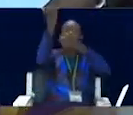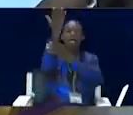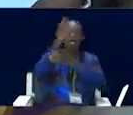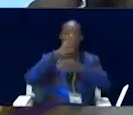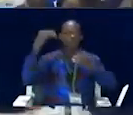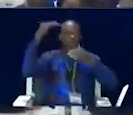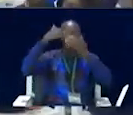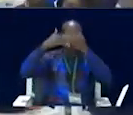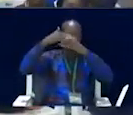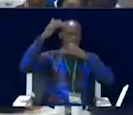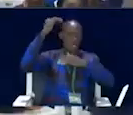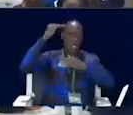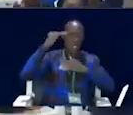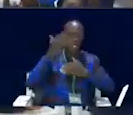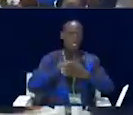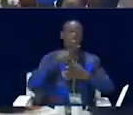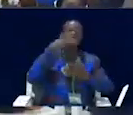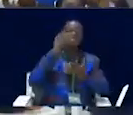here.